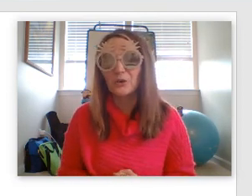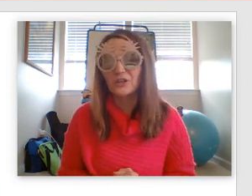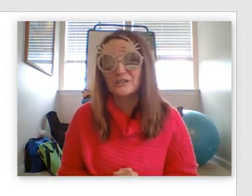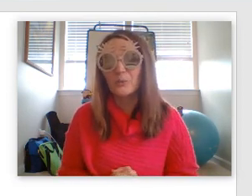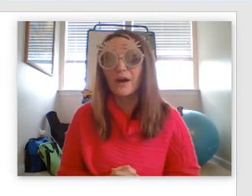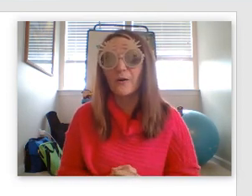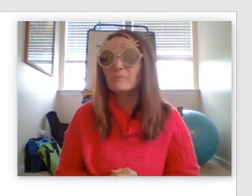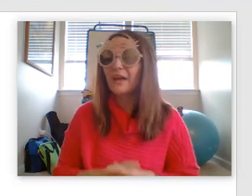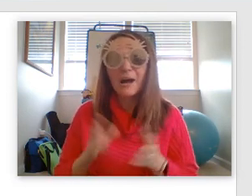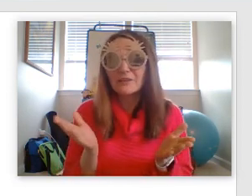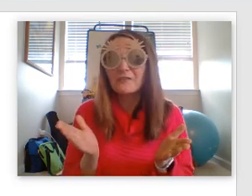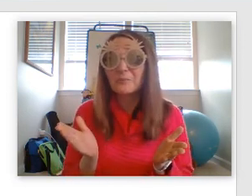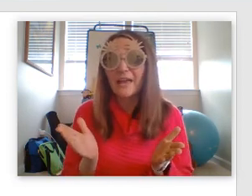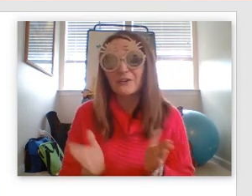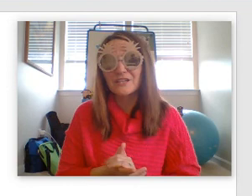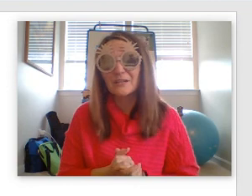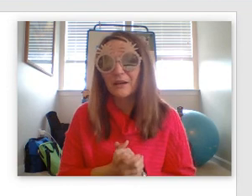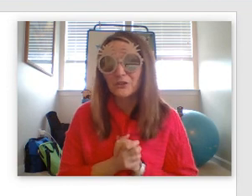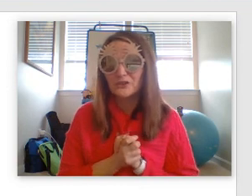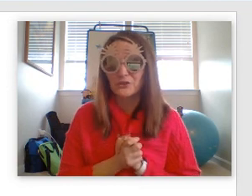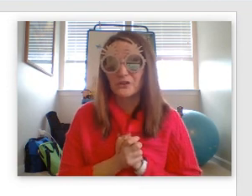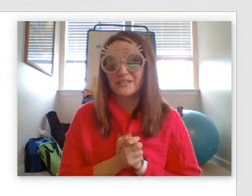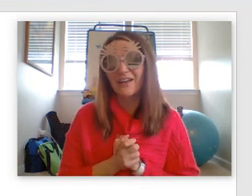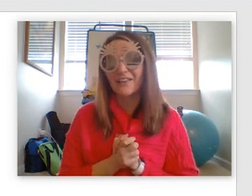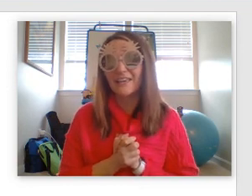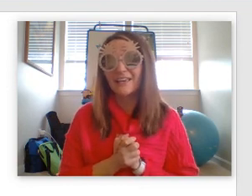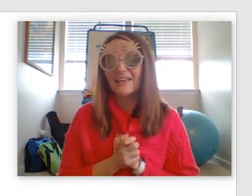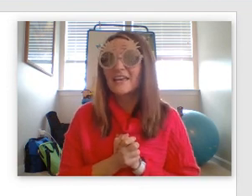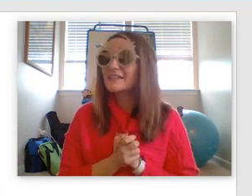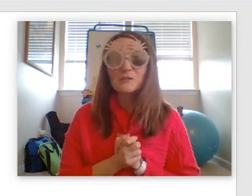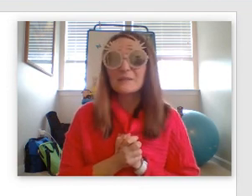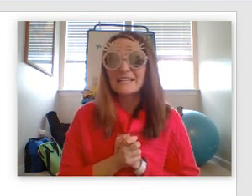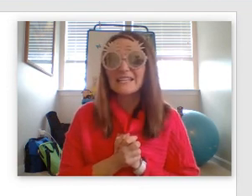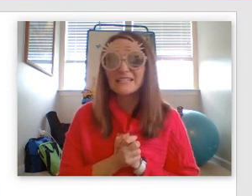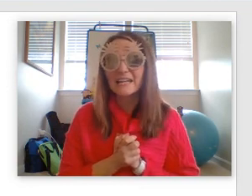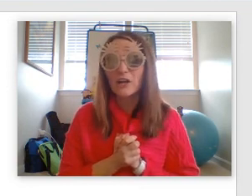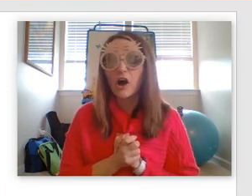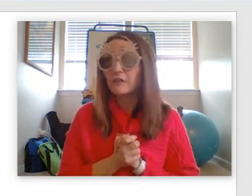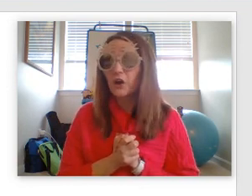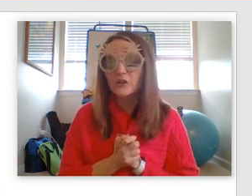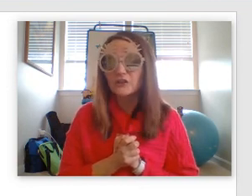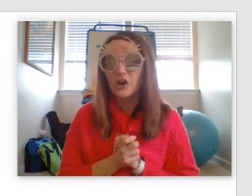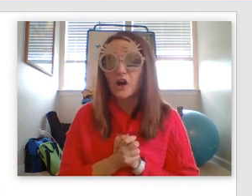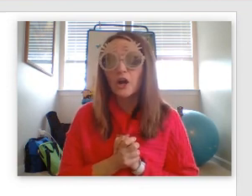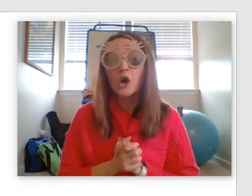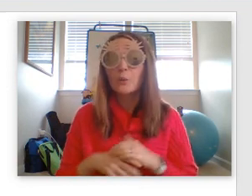your work as well. I would love to be entertained by your storytelling. This is Miss E signing